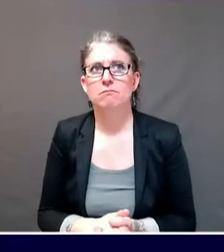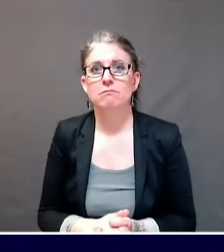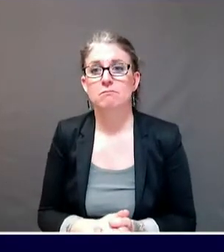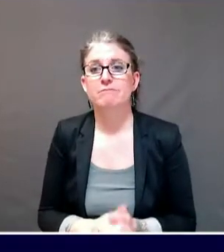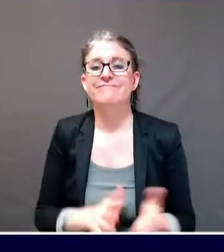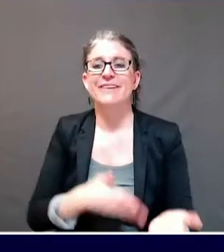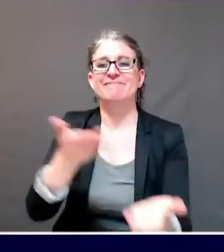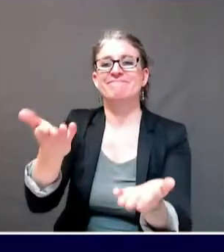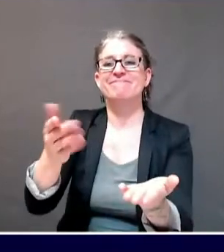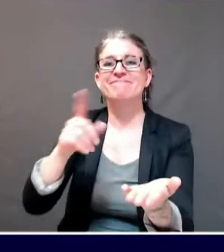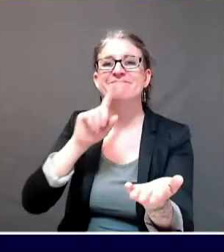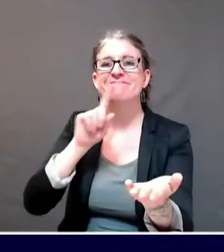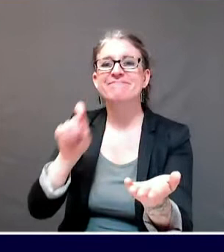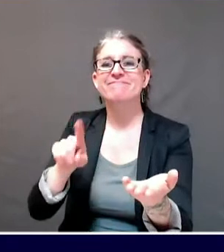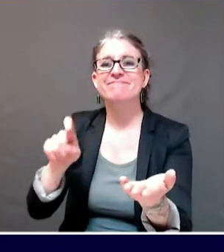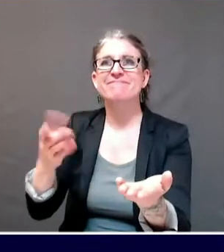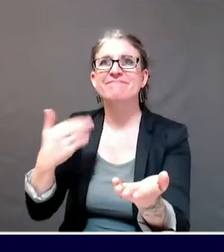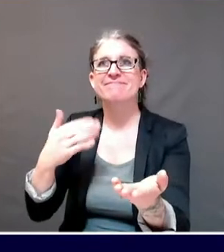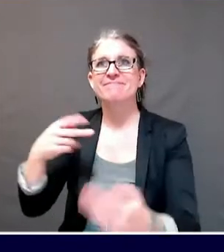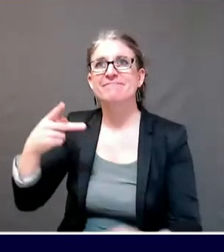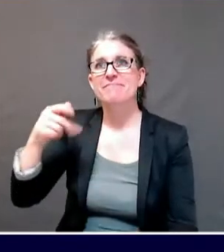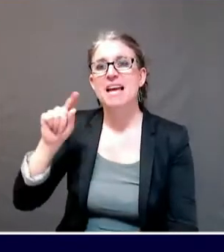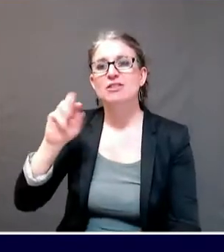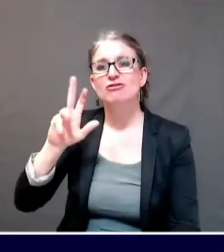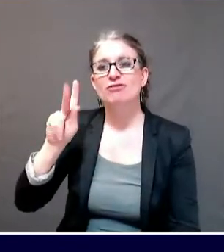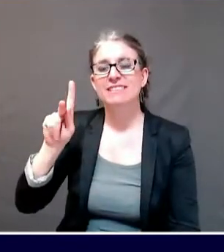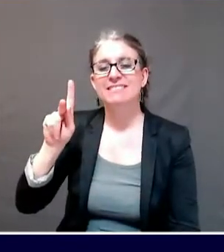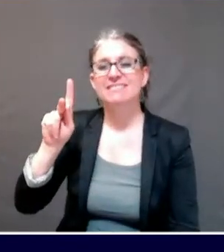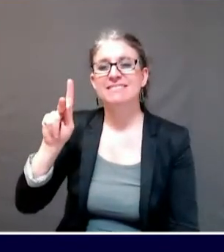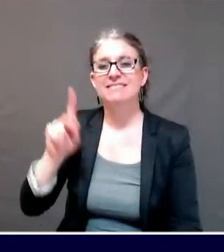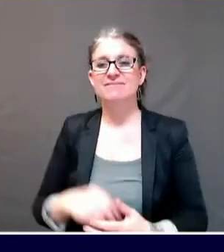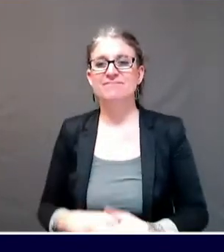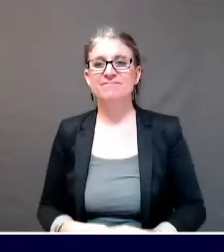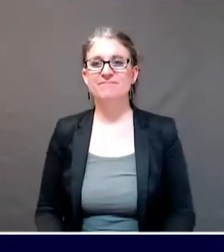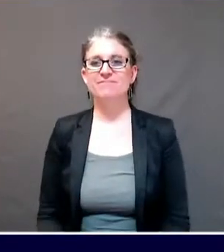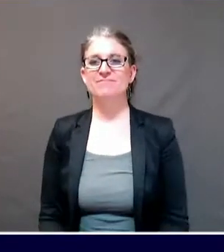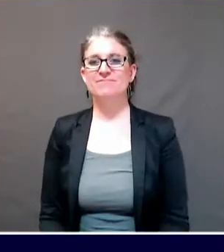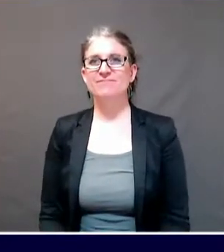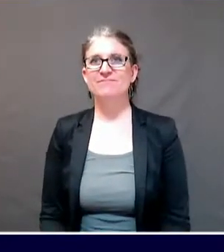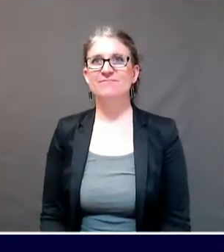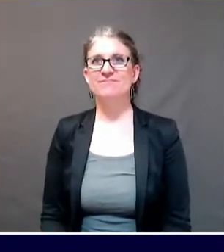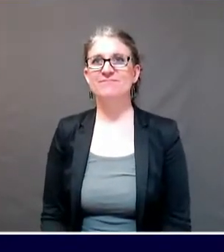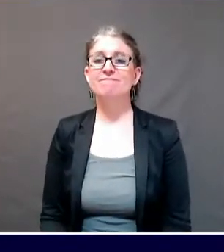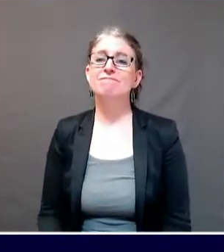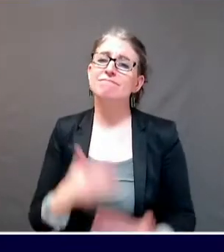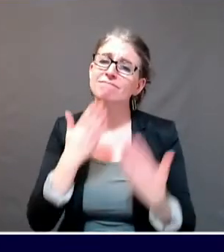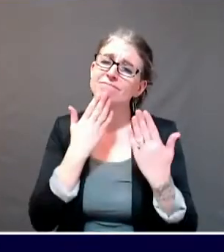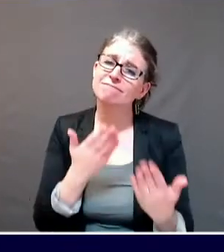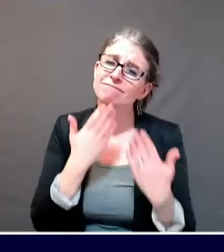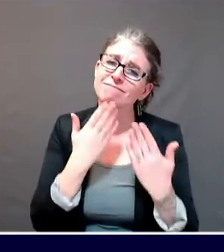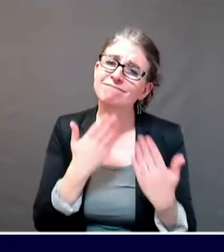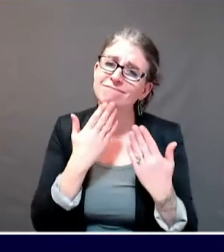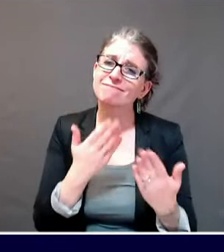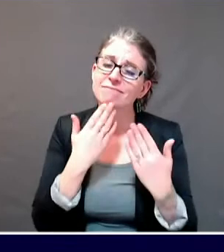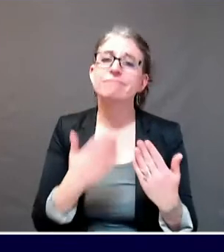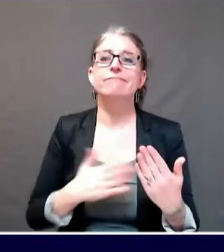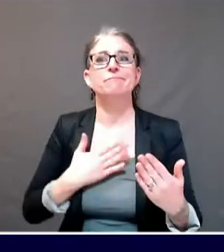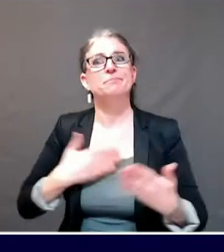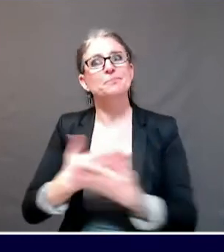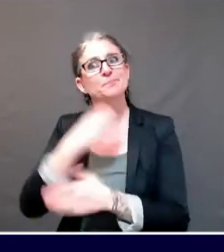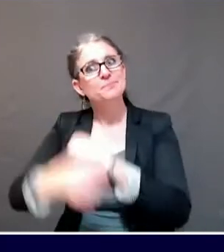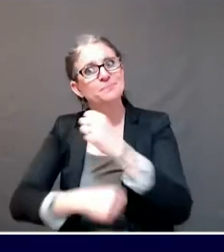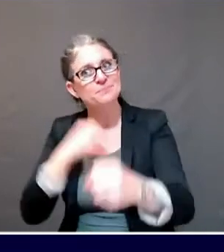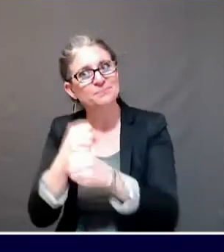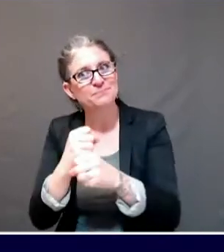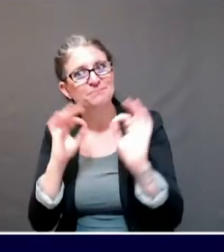Thank you very much, and Happy New Year. I listened to your appearance on Maine Public earlier